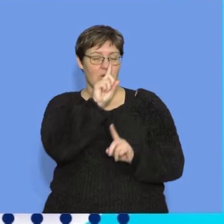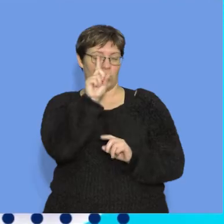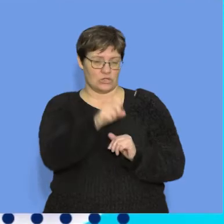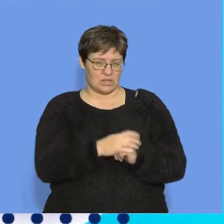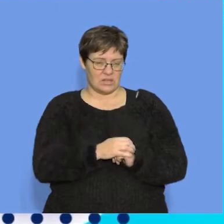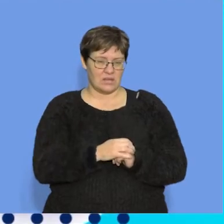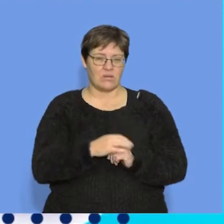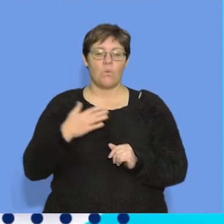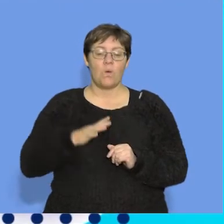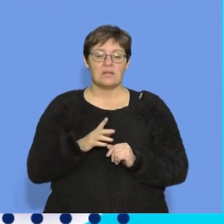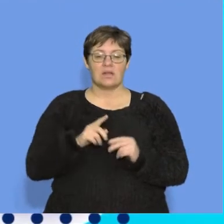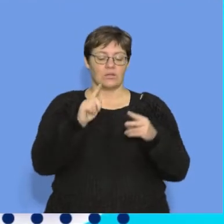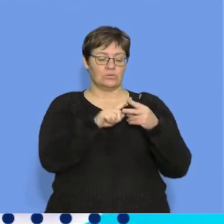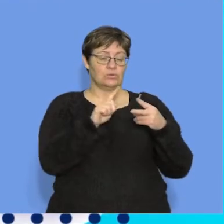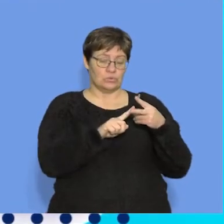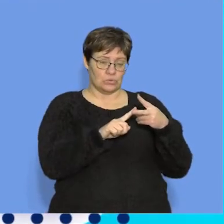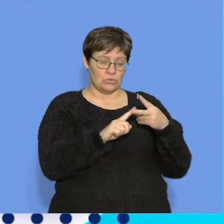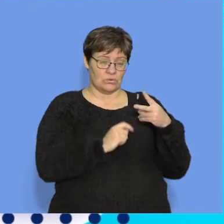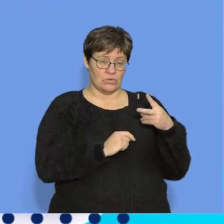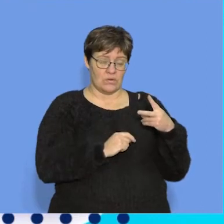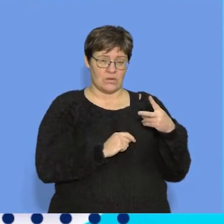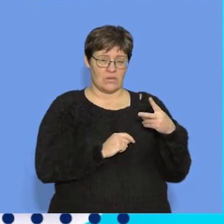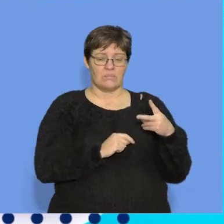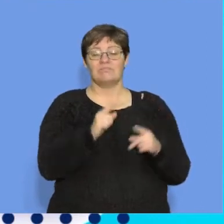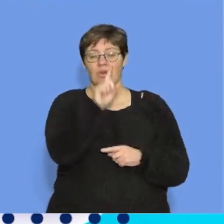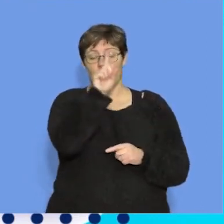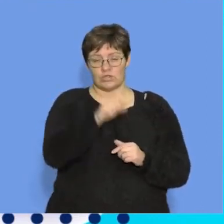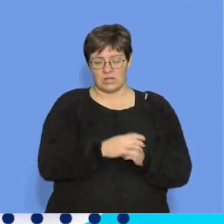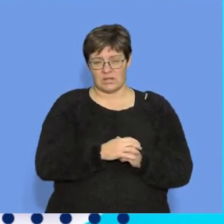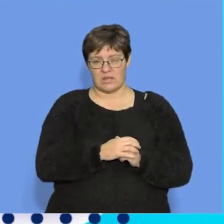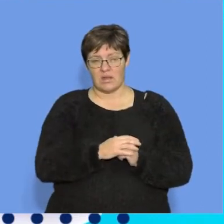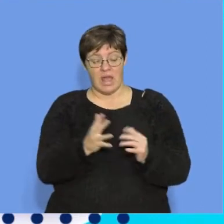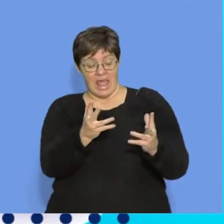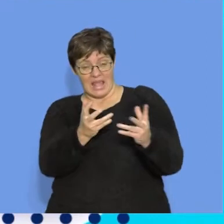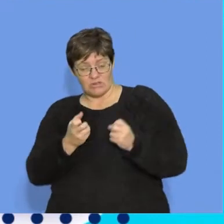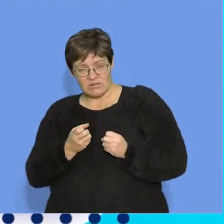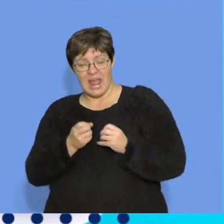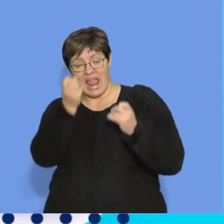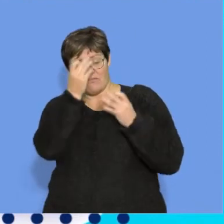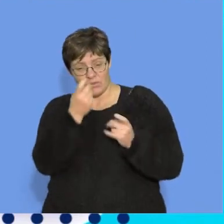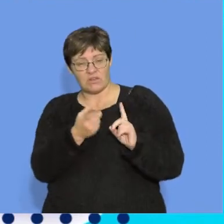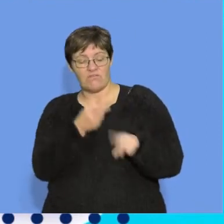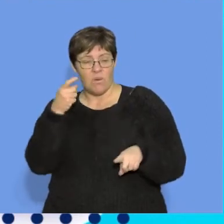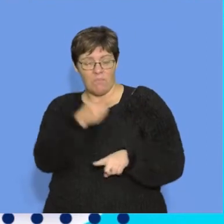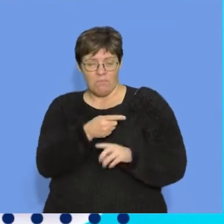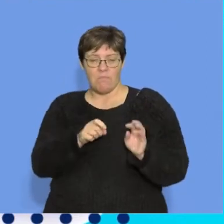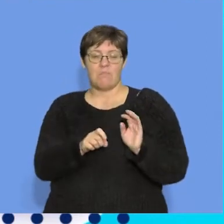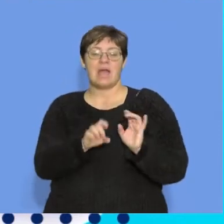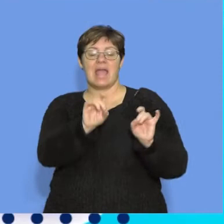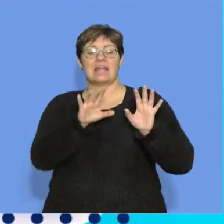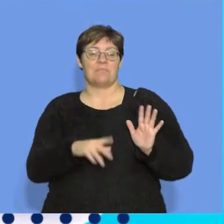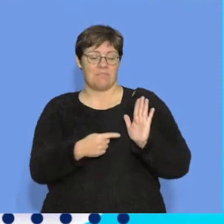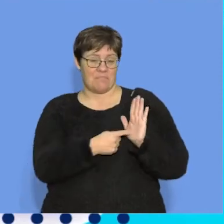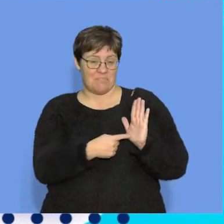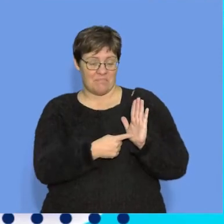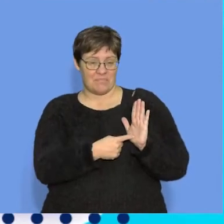and I just want to deal with two little aspects of this question. I've extracted just the data from an exam question, and I